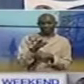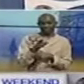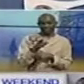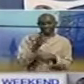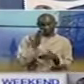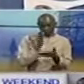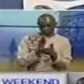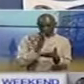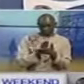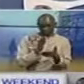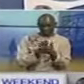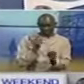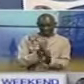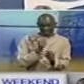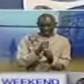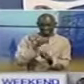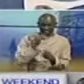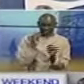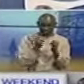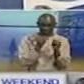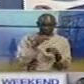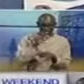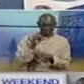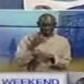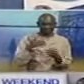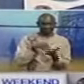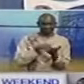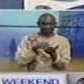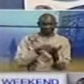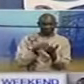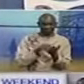totally paralyzes the institution of the judiciary.